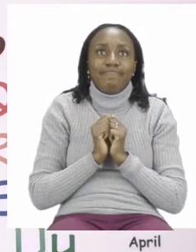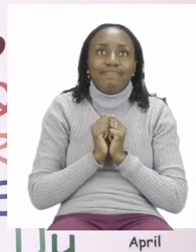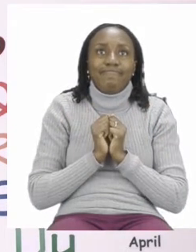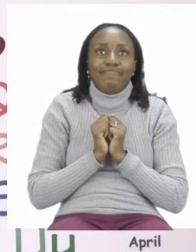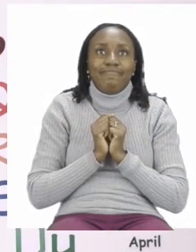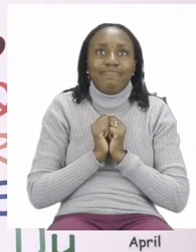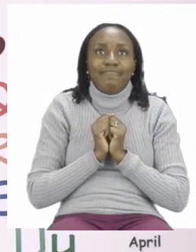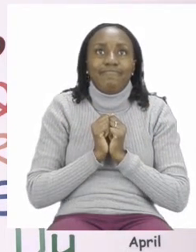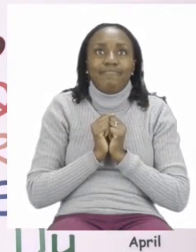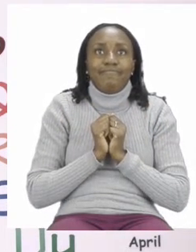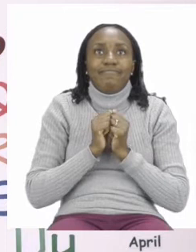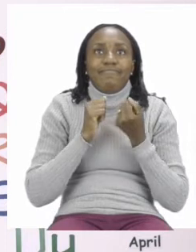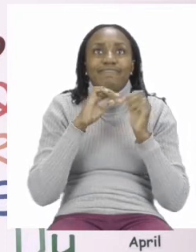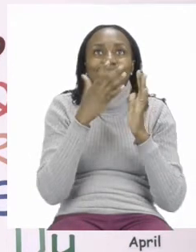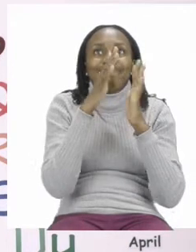away.